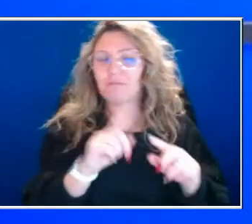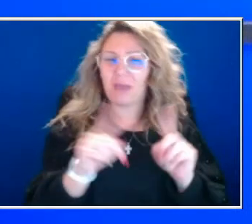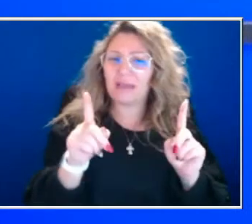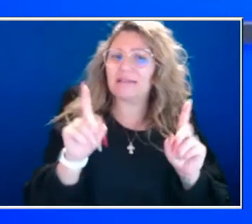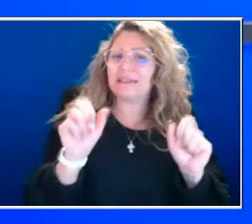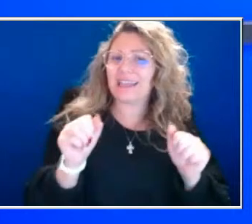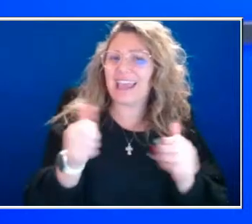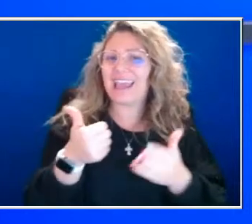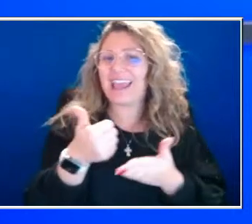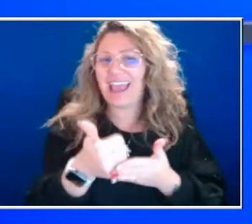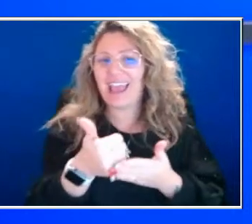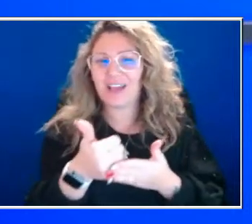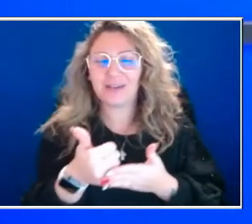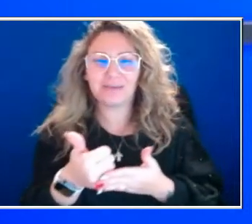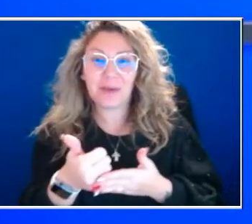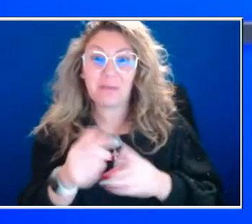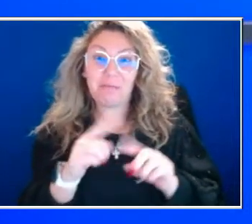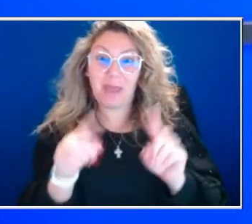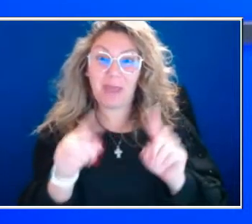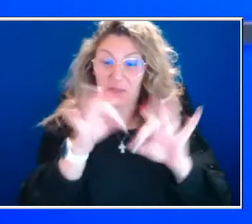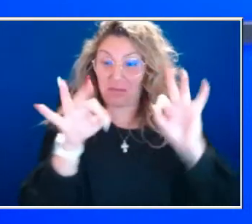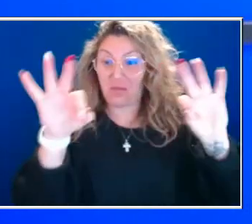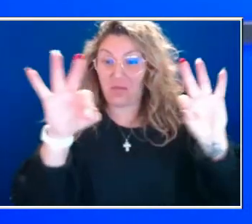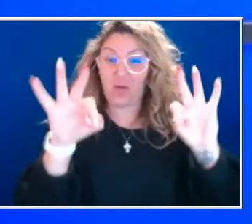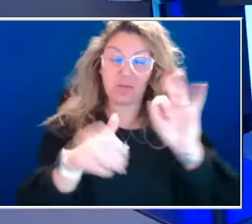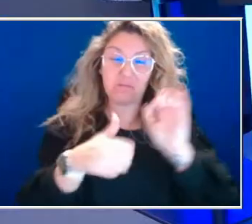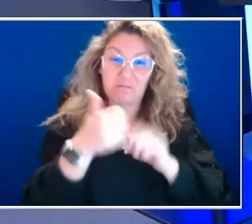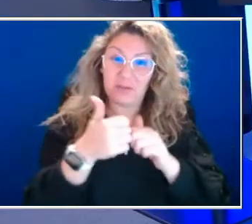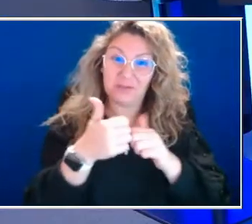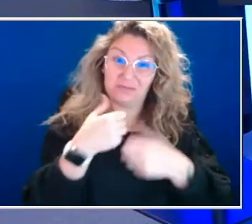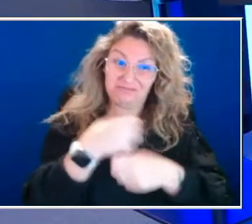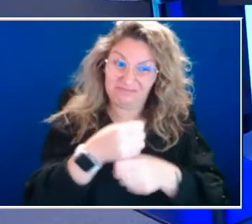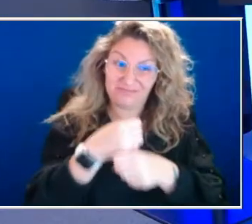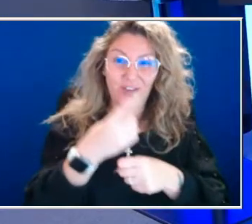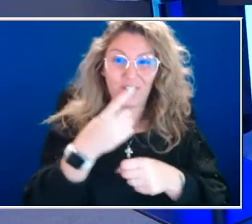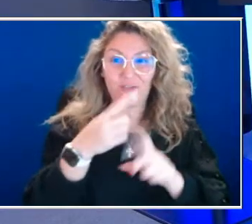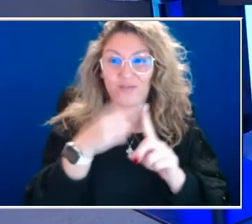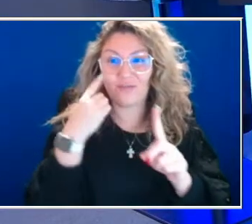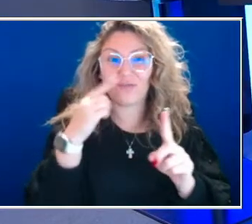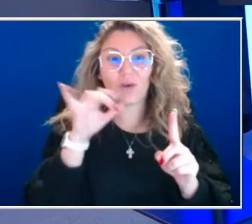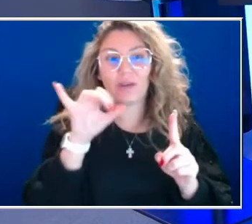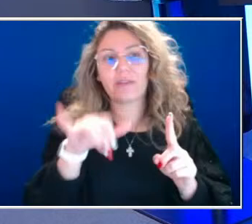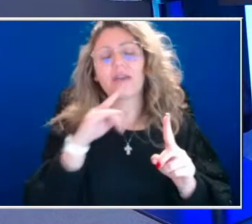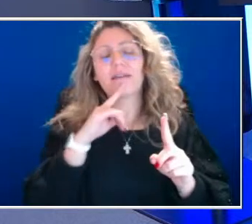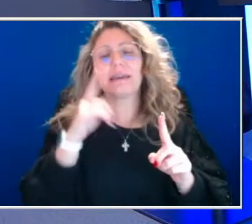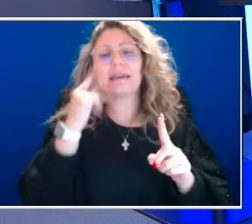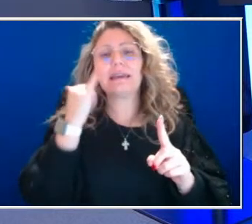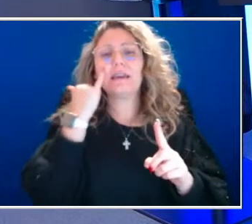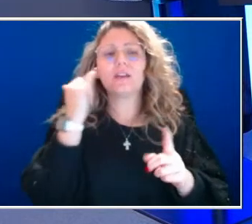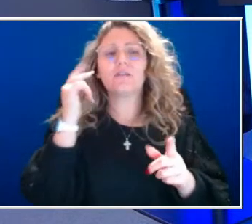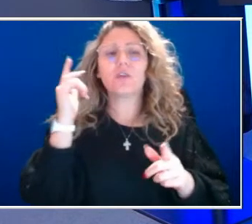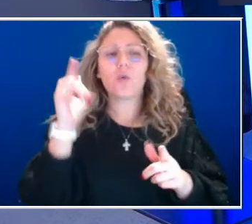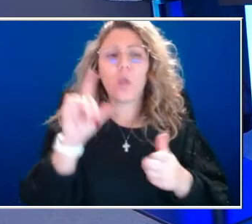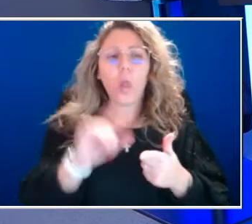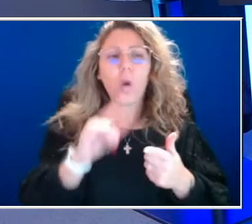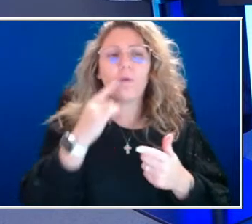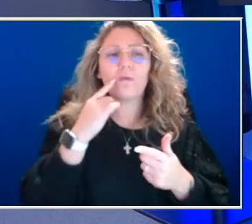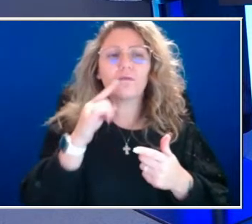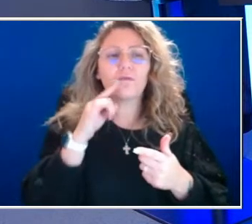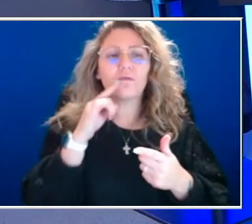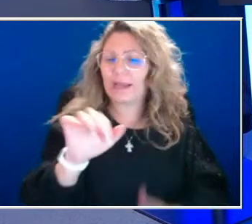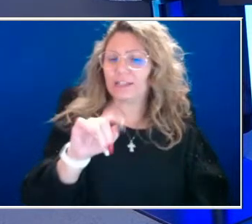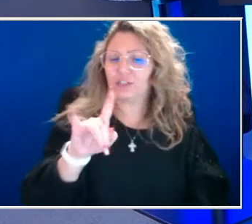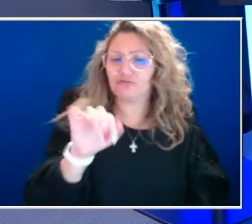the ovaries are the main producers of the estrogen and progesterone. So just because you are low on estrogen doesn't mean you should be on hormone